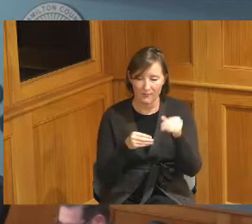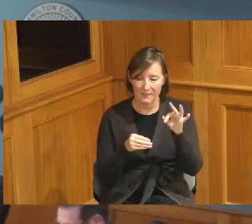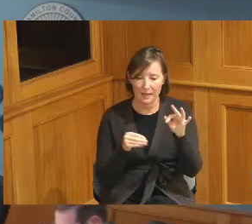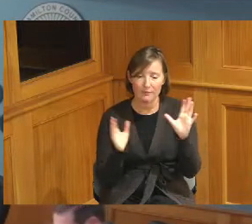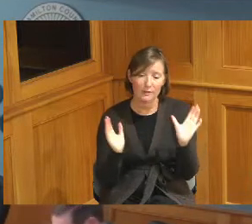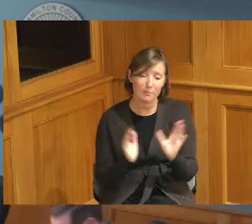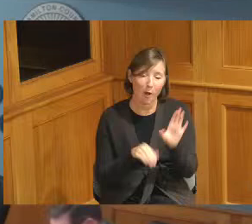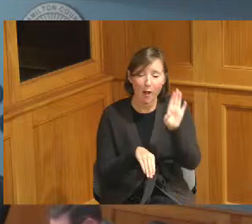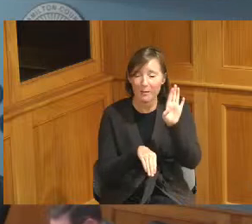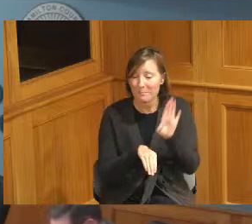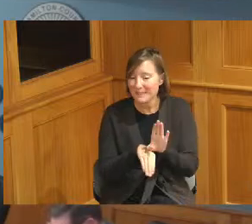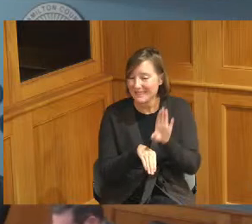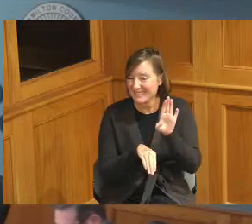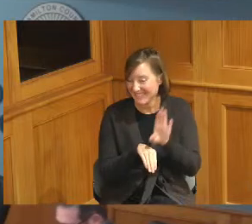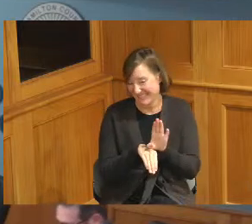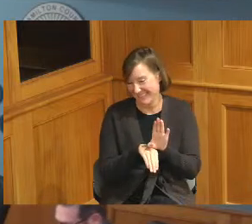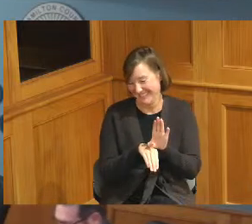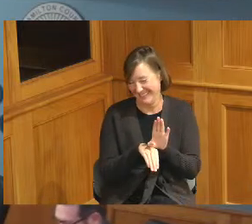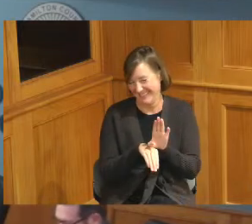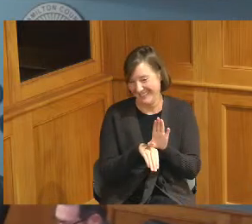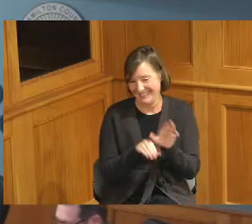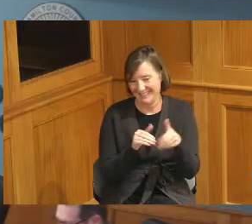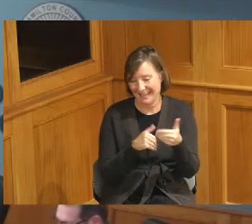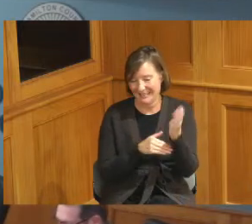Small Business.